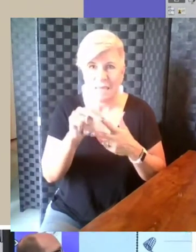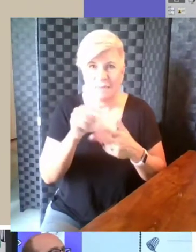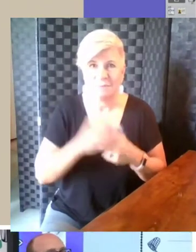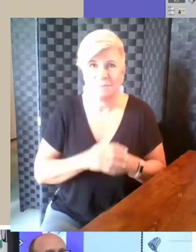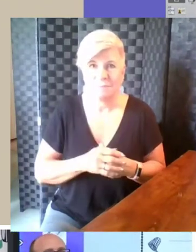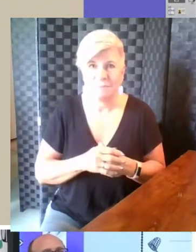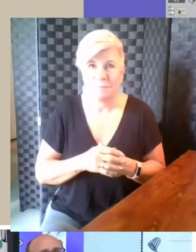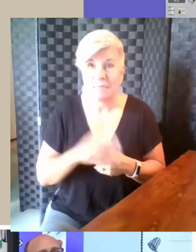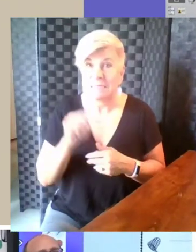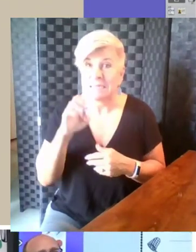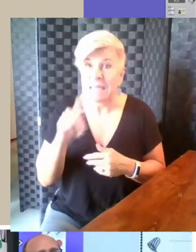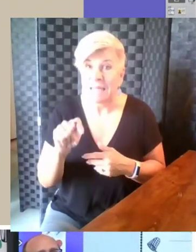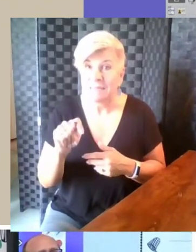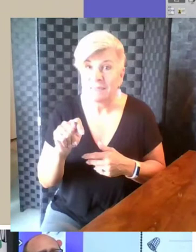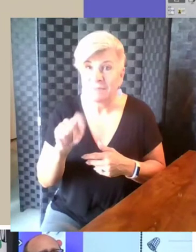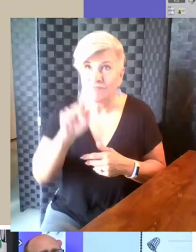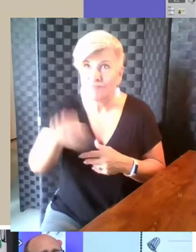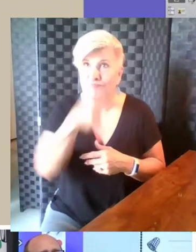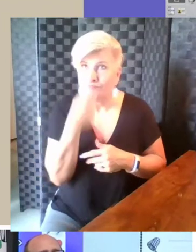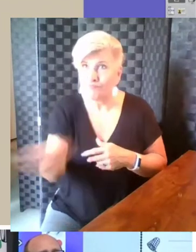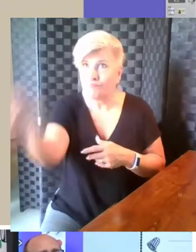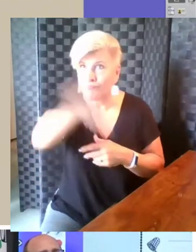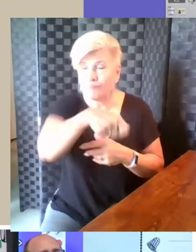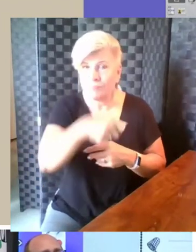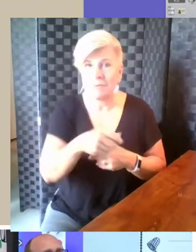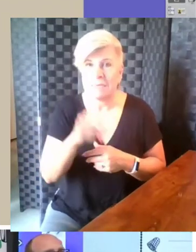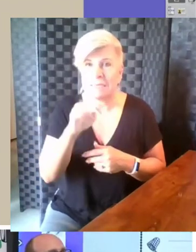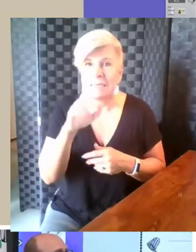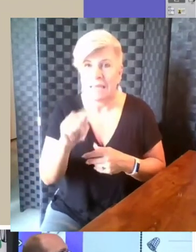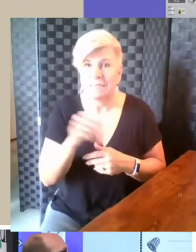Here's a net. Spell net.